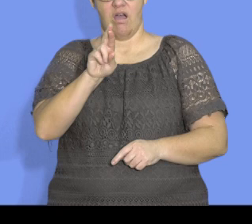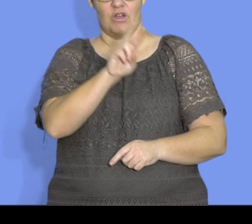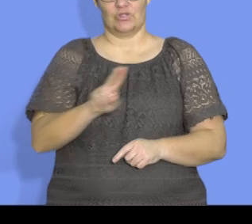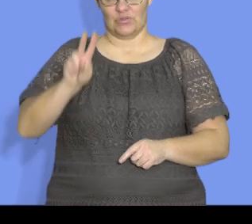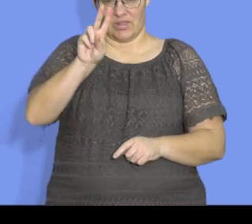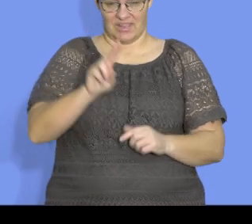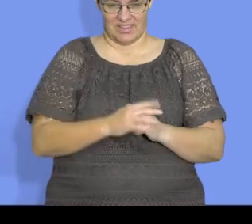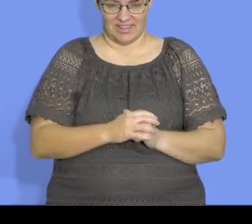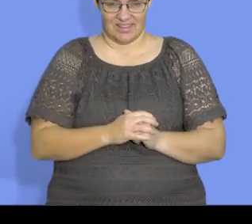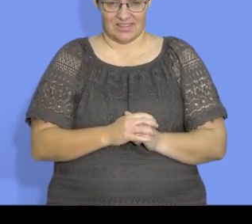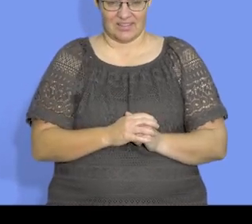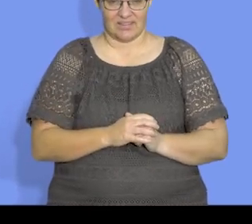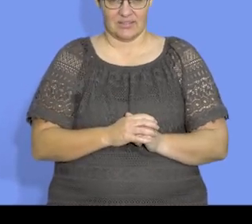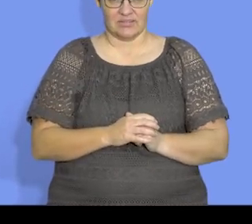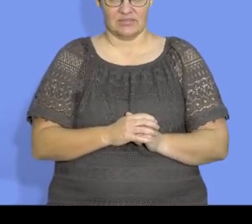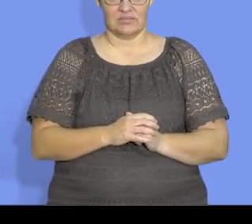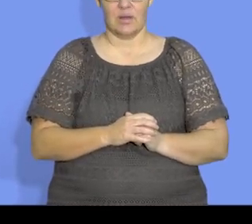squared. So it's the